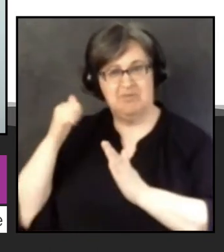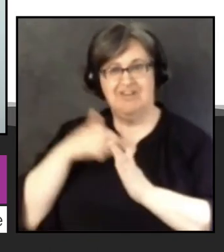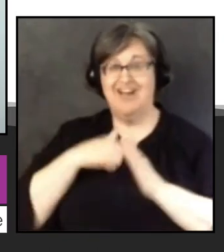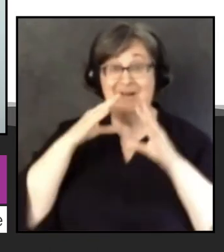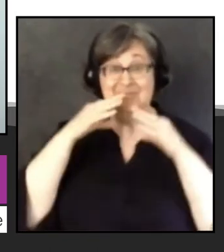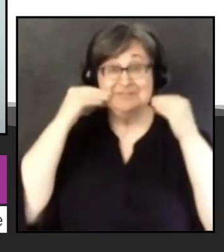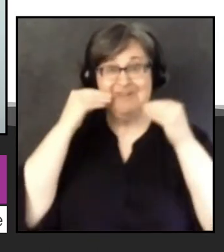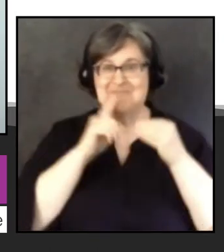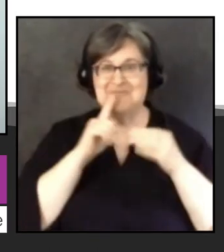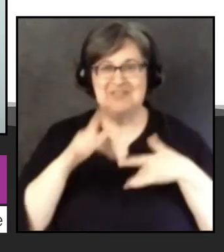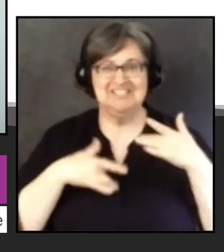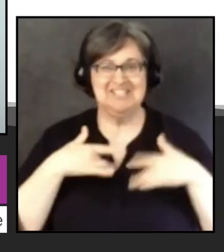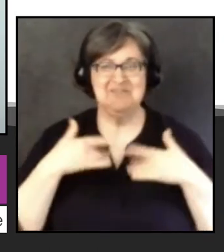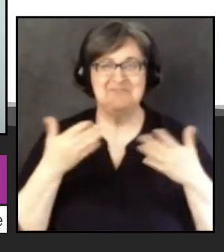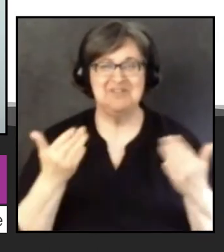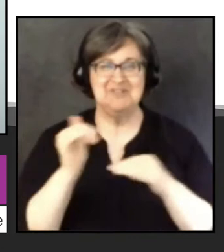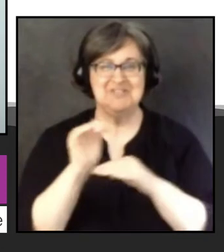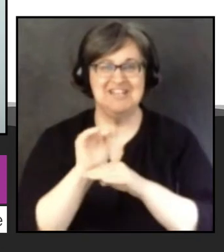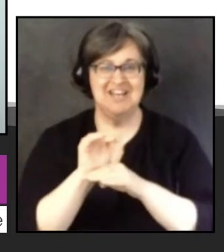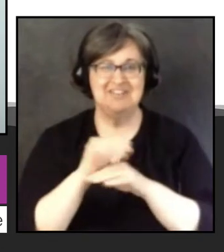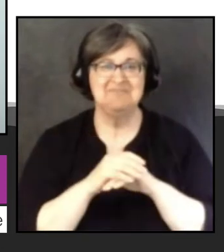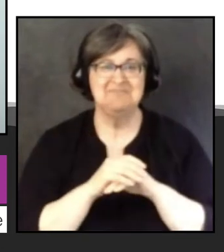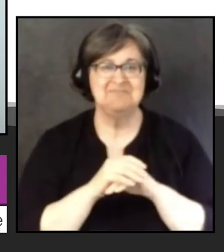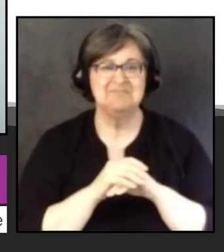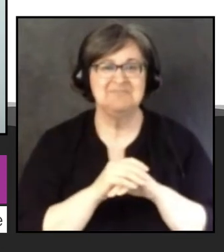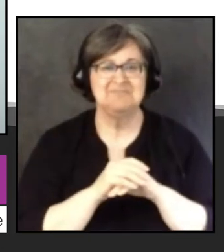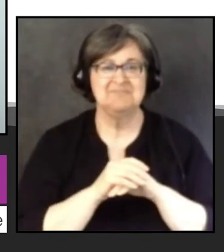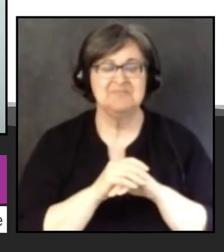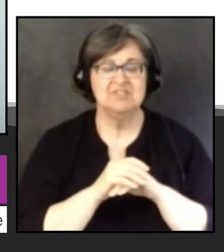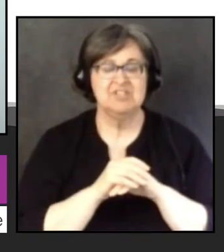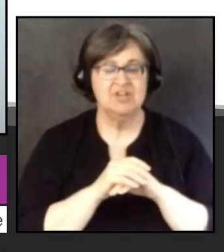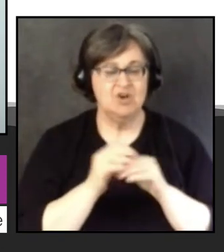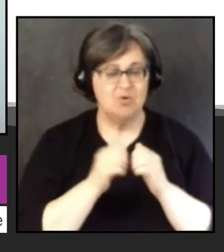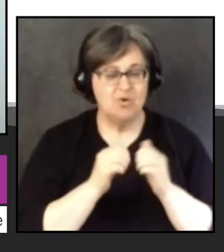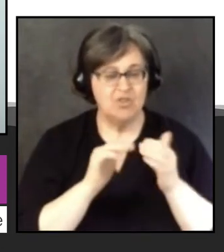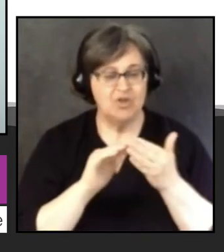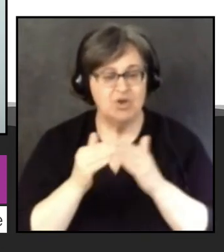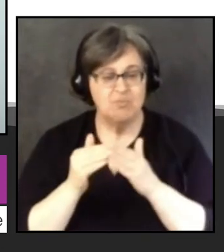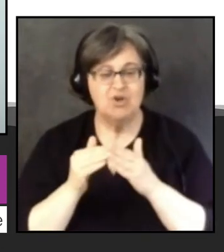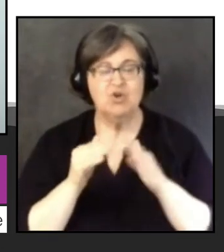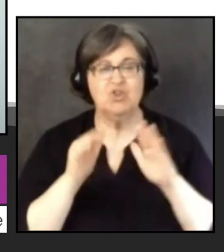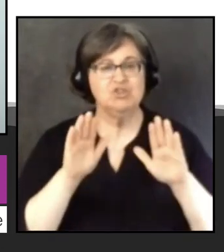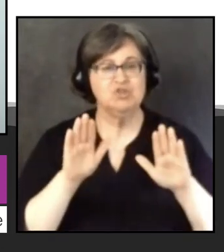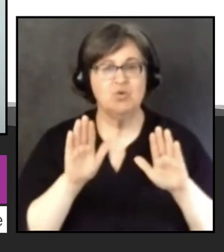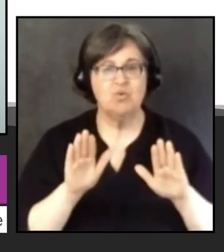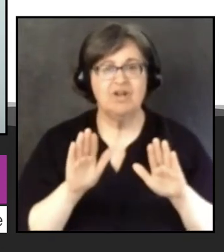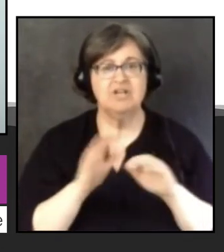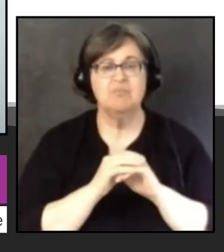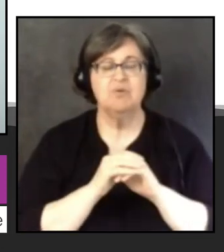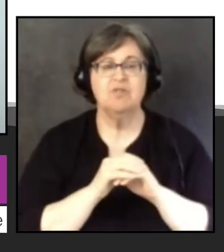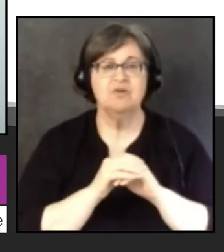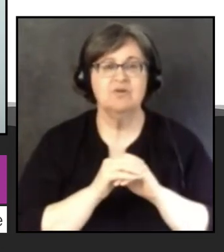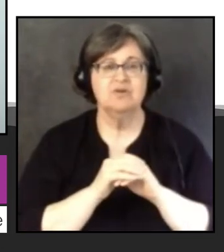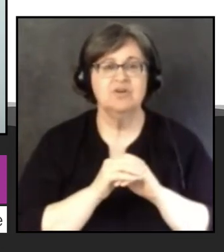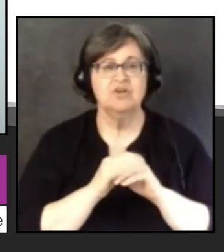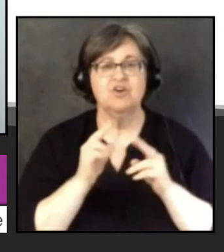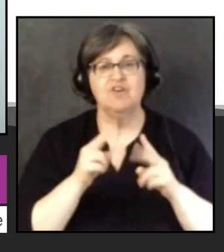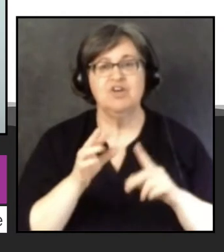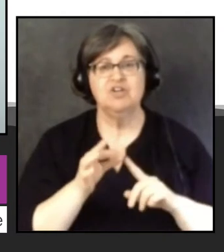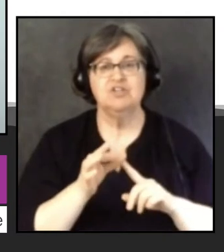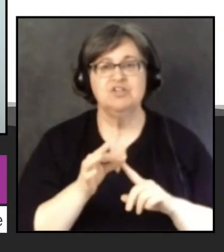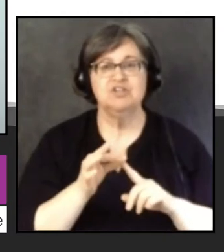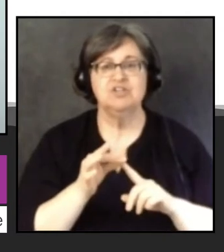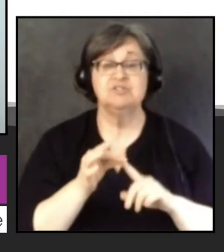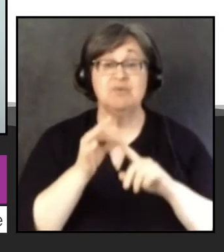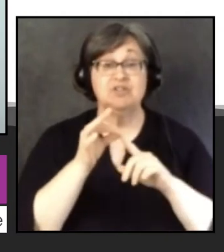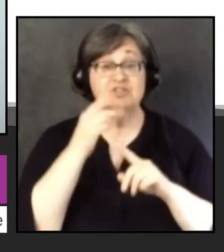I'm very excited to be here tonight and in community with this incredible and very special to